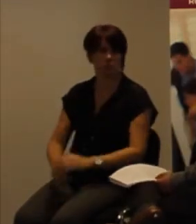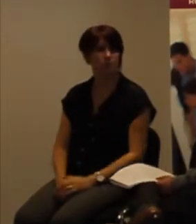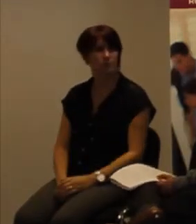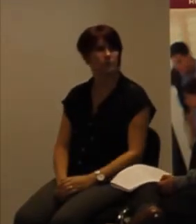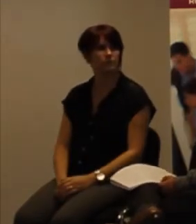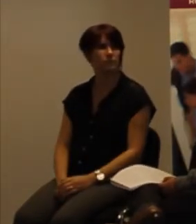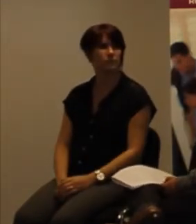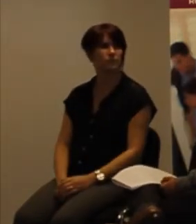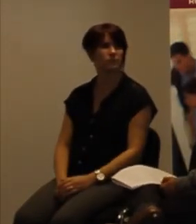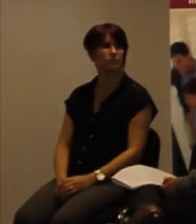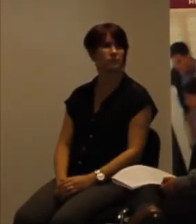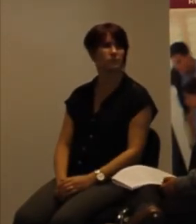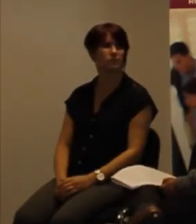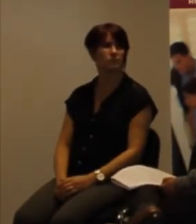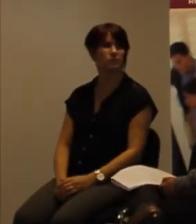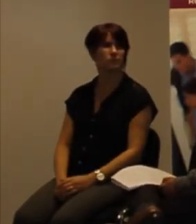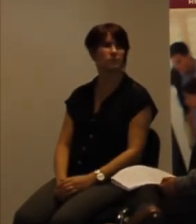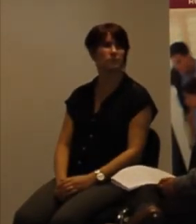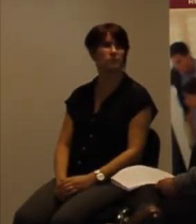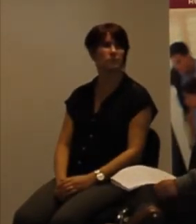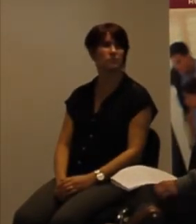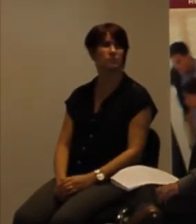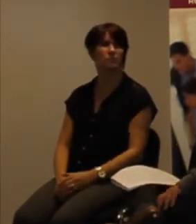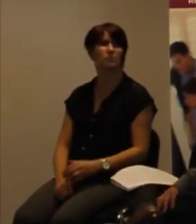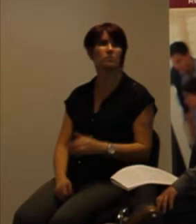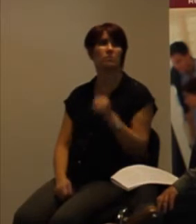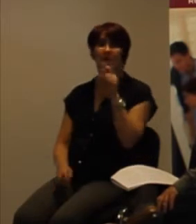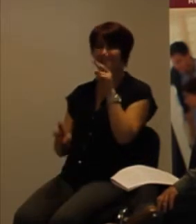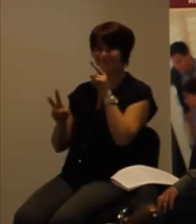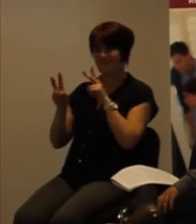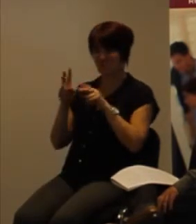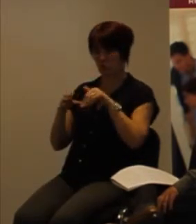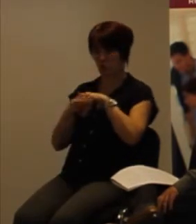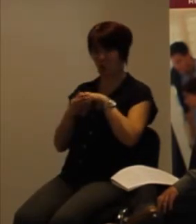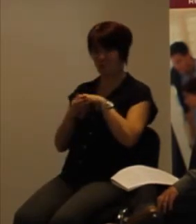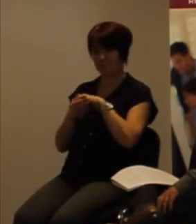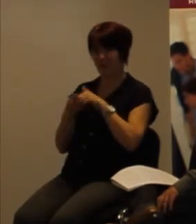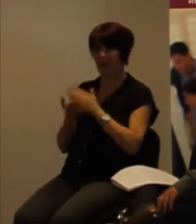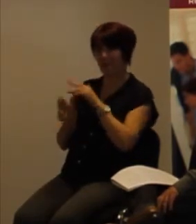but it's not suitable if there's visual content crucial to the questions.